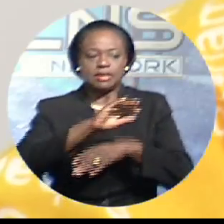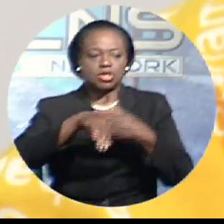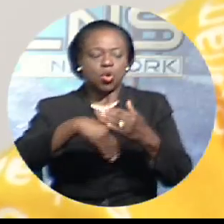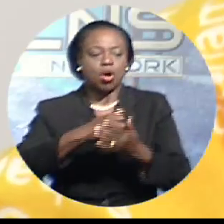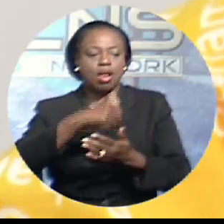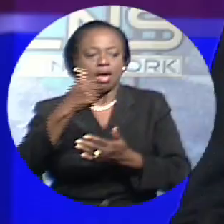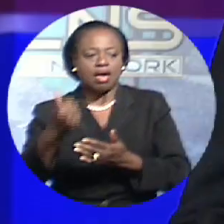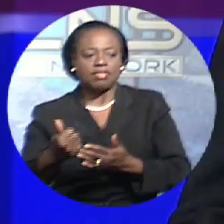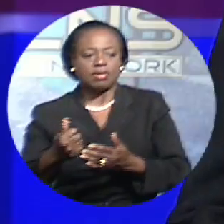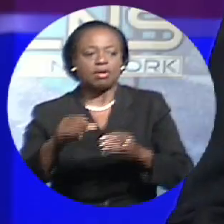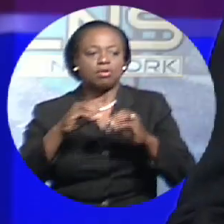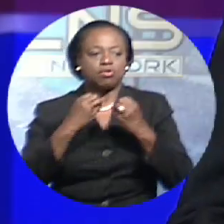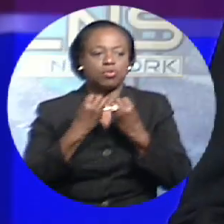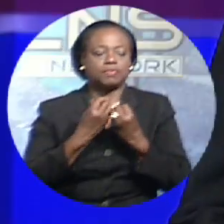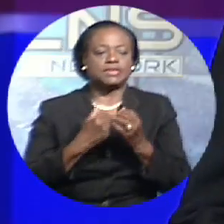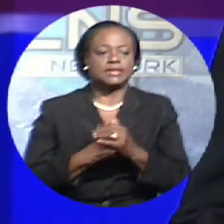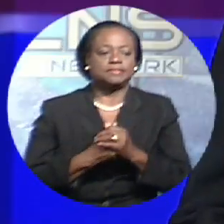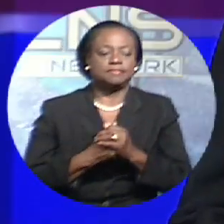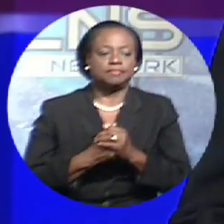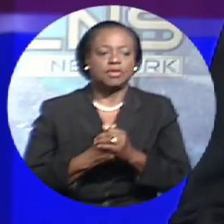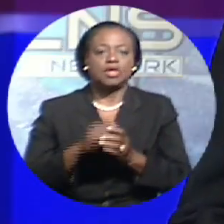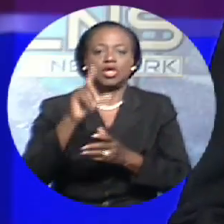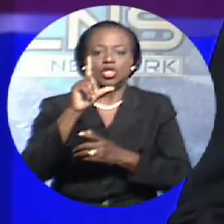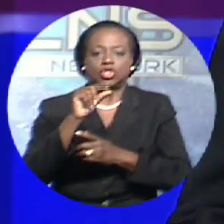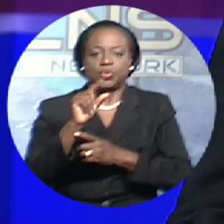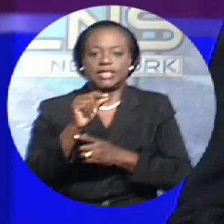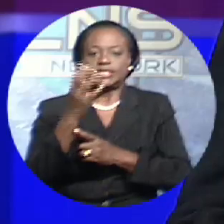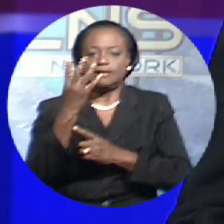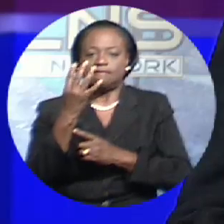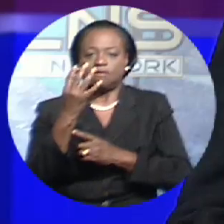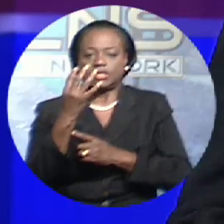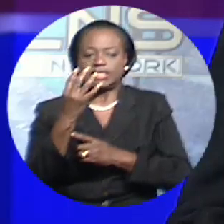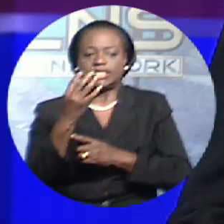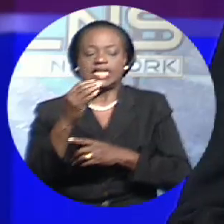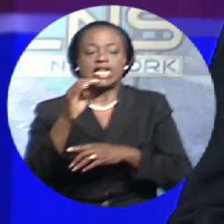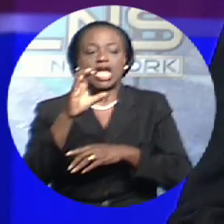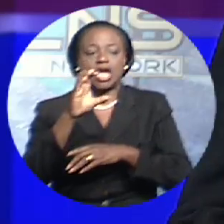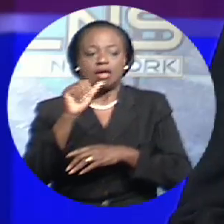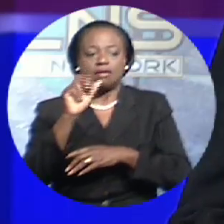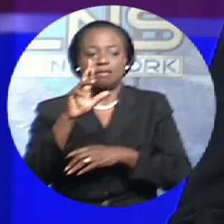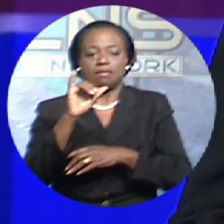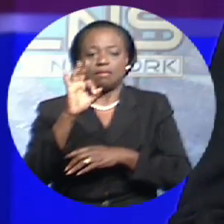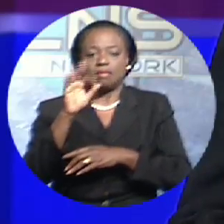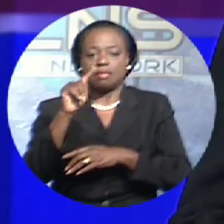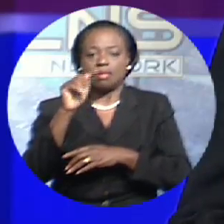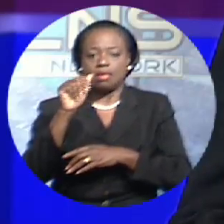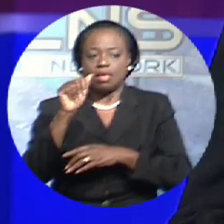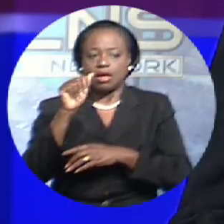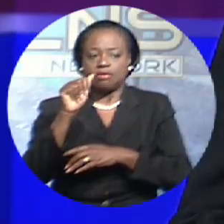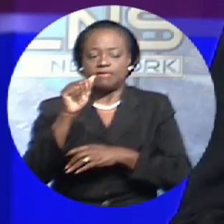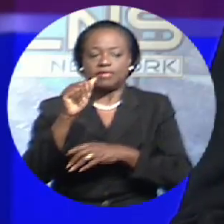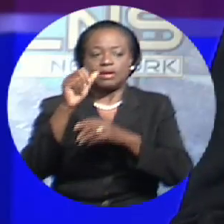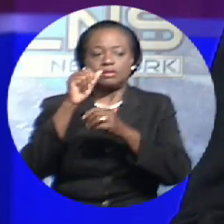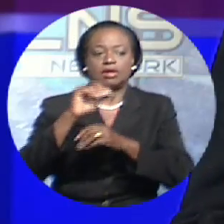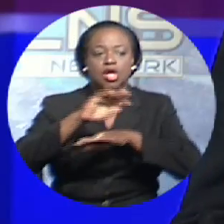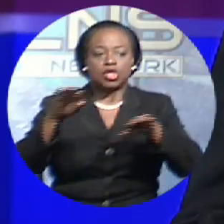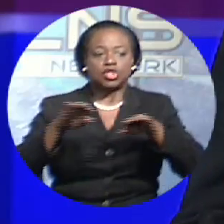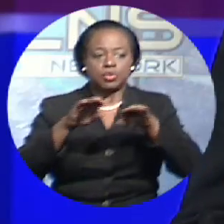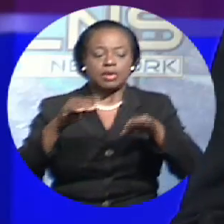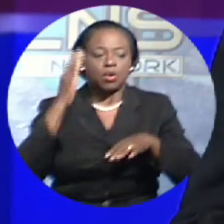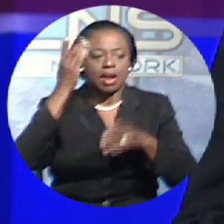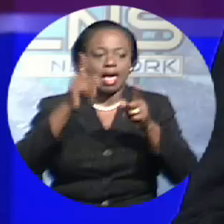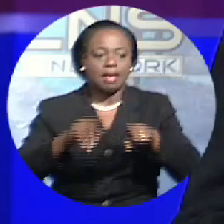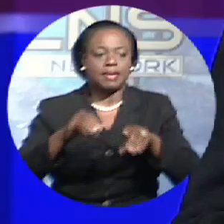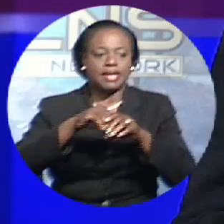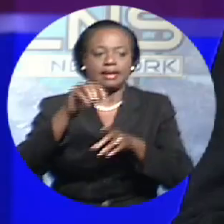information. The 2014 Carifta Swimming Championships are scheduled to take place April 22nd through the 25th in Aruba,